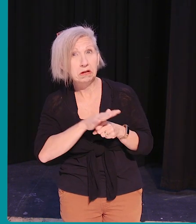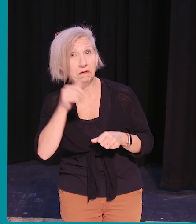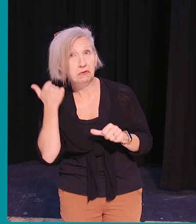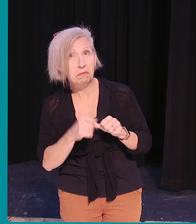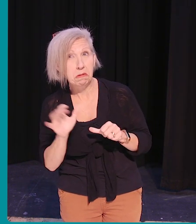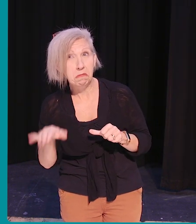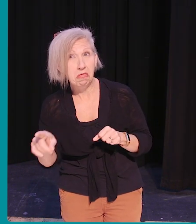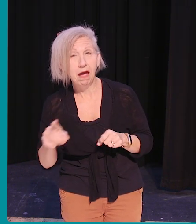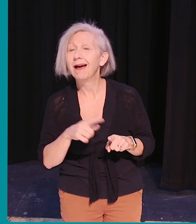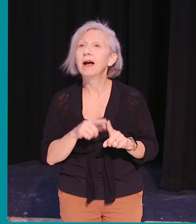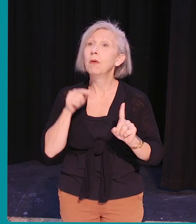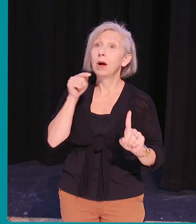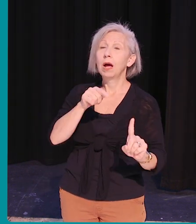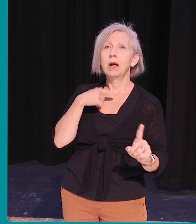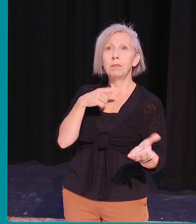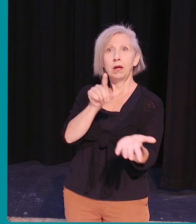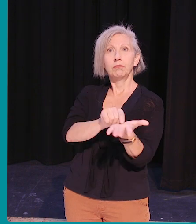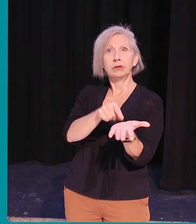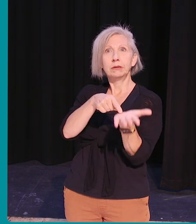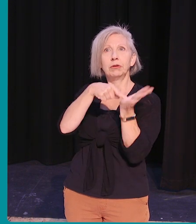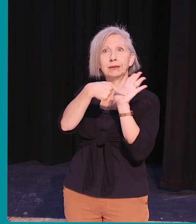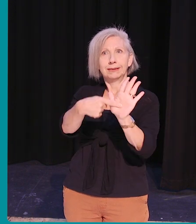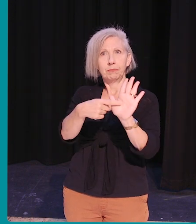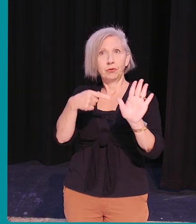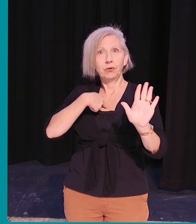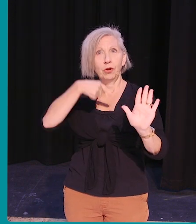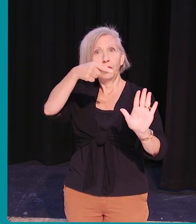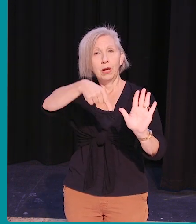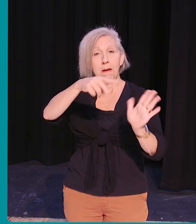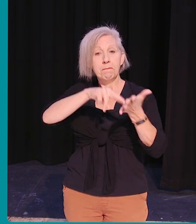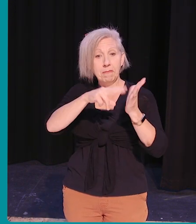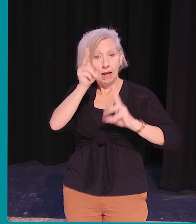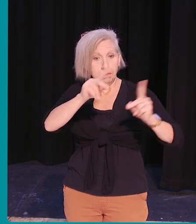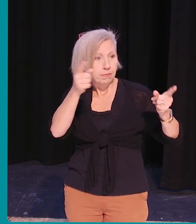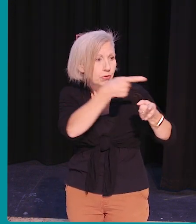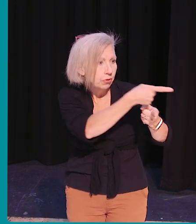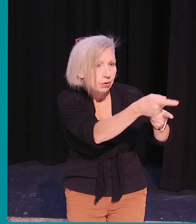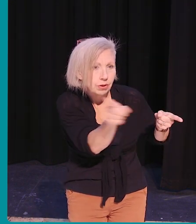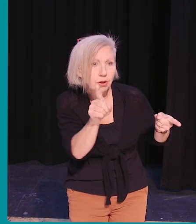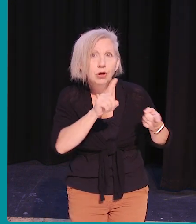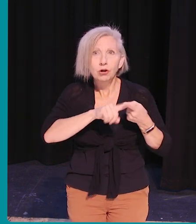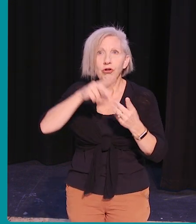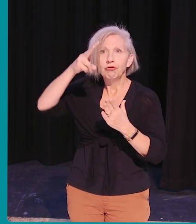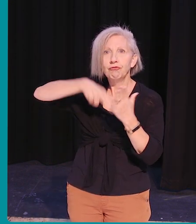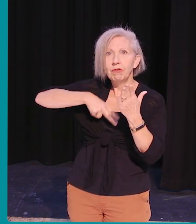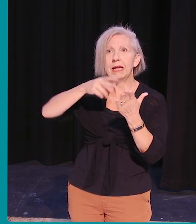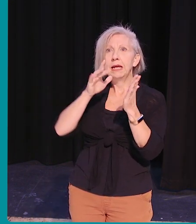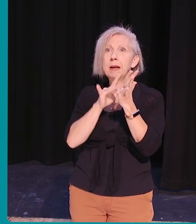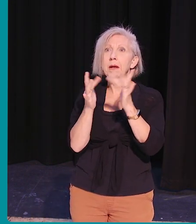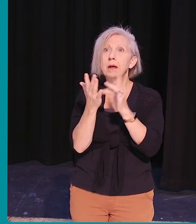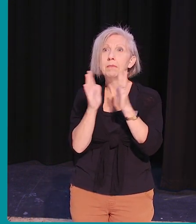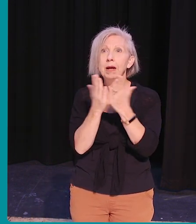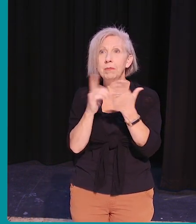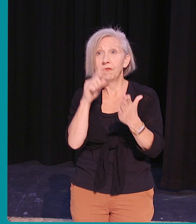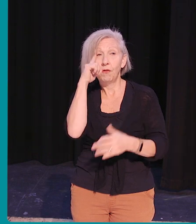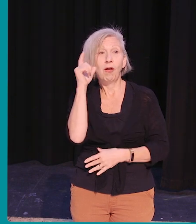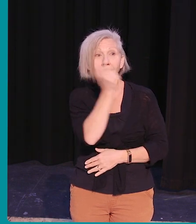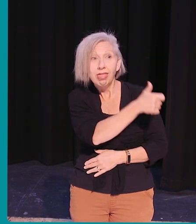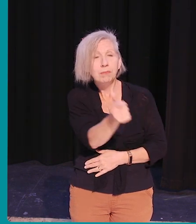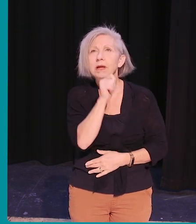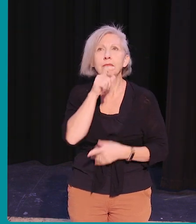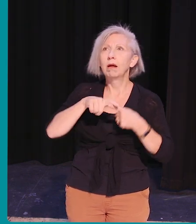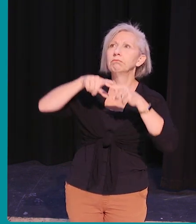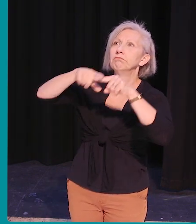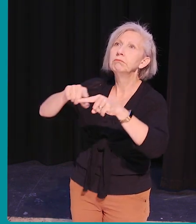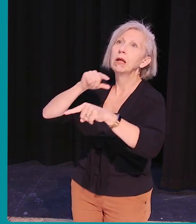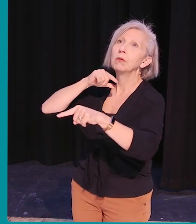Like all of a sudden you could read the Bible by yourself instead of having to rely on the word of the local priest. All of a sudden you could read the law for yourself instead of being dependent on the